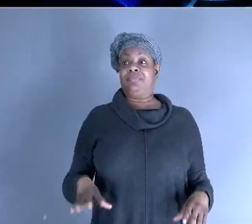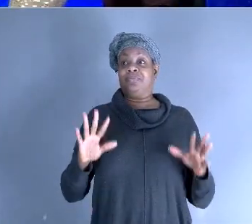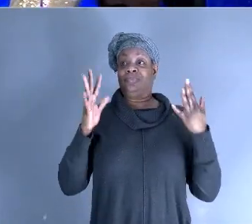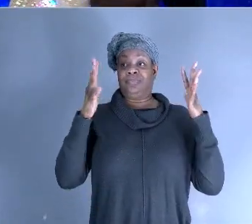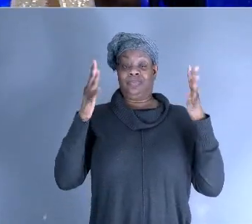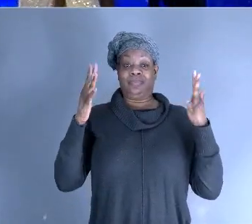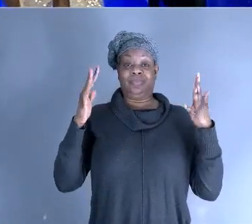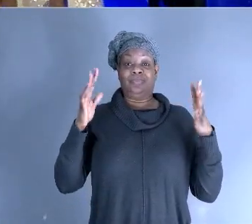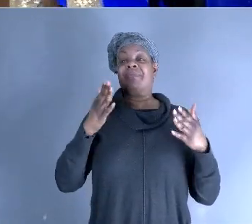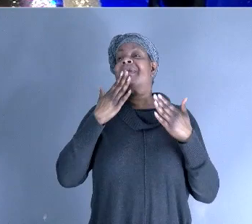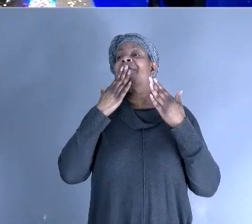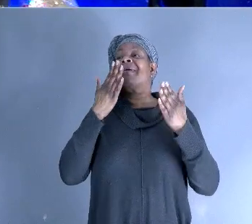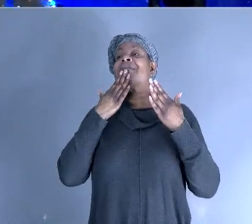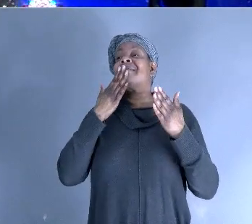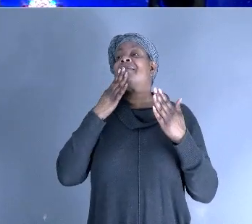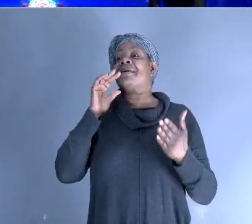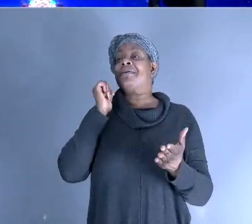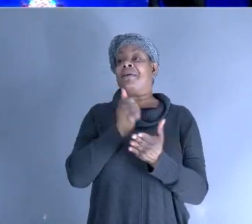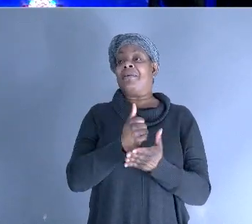Thank you.